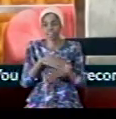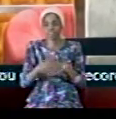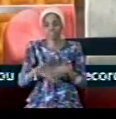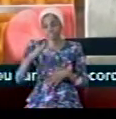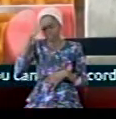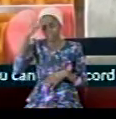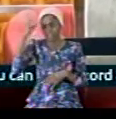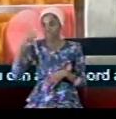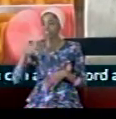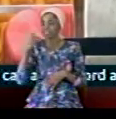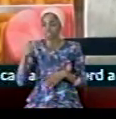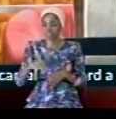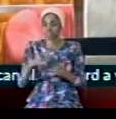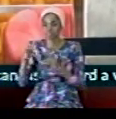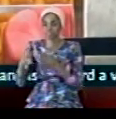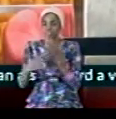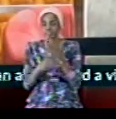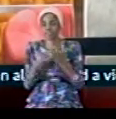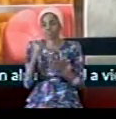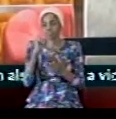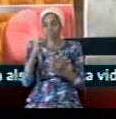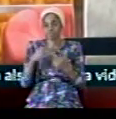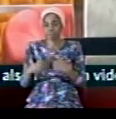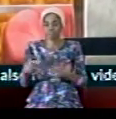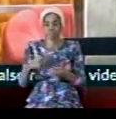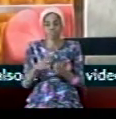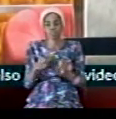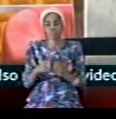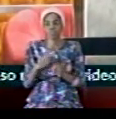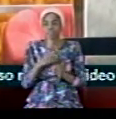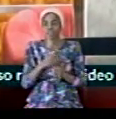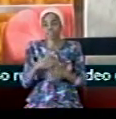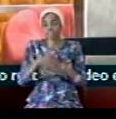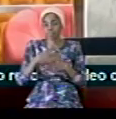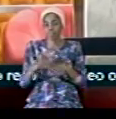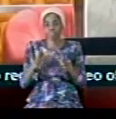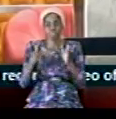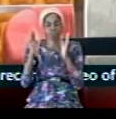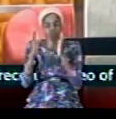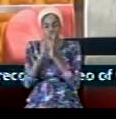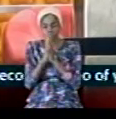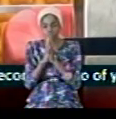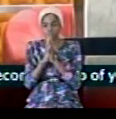paining us and lift our hand up after the preaching, and I laid my hand there, and when